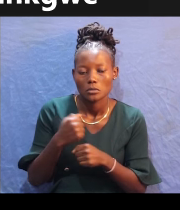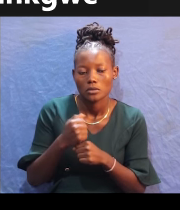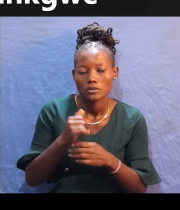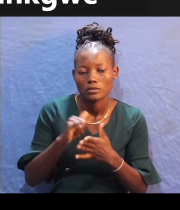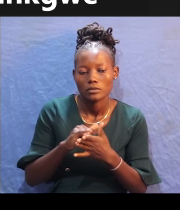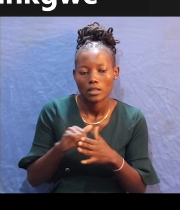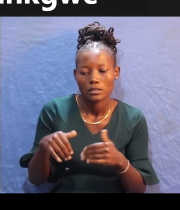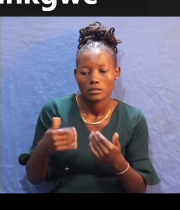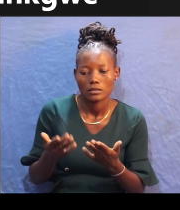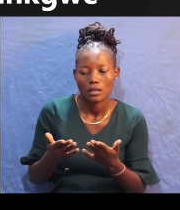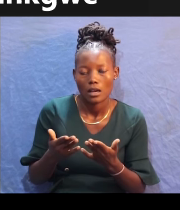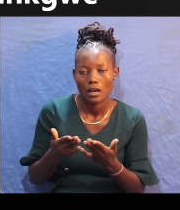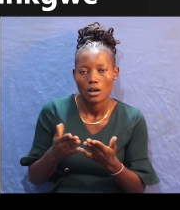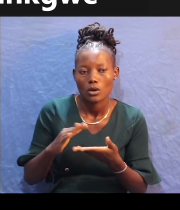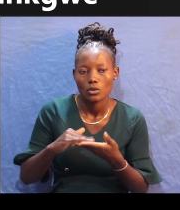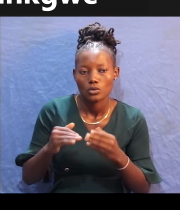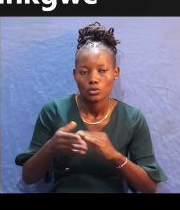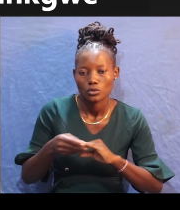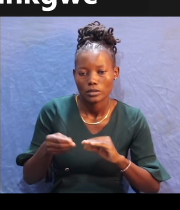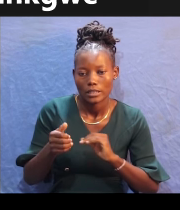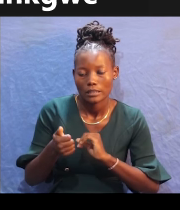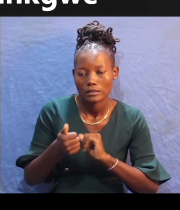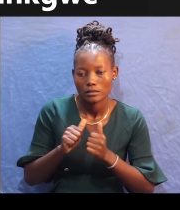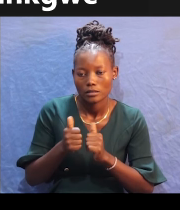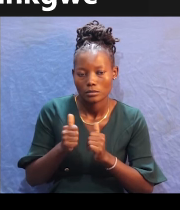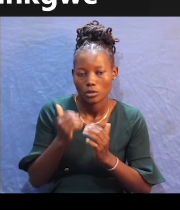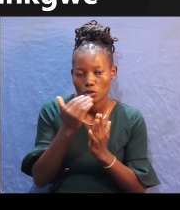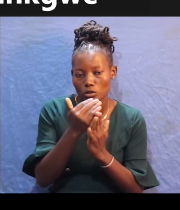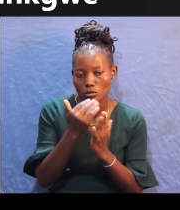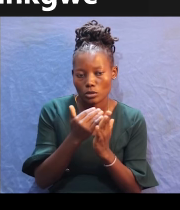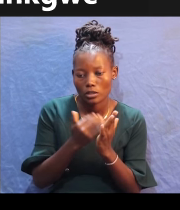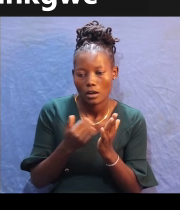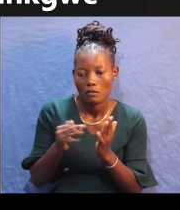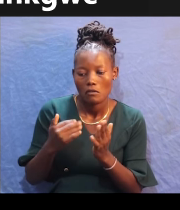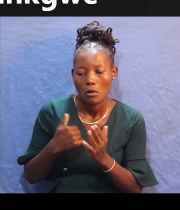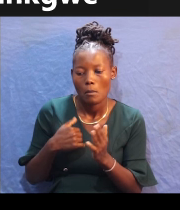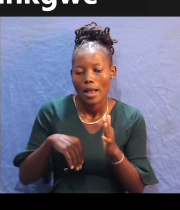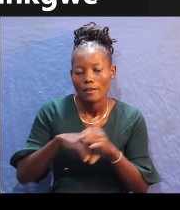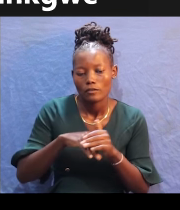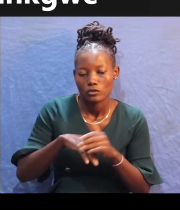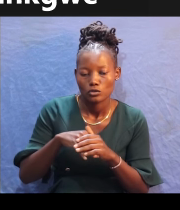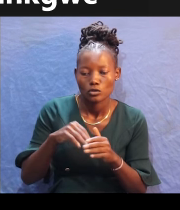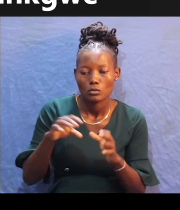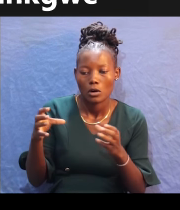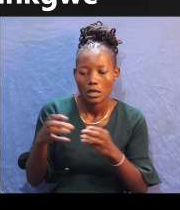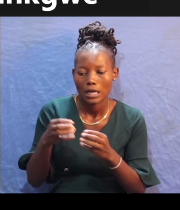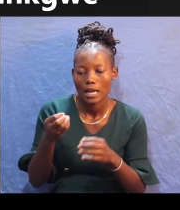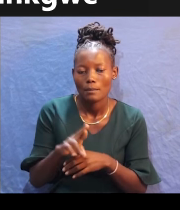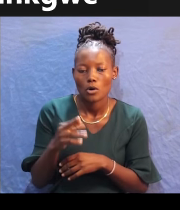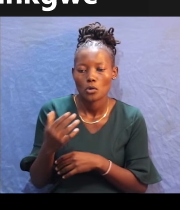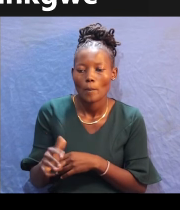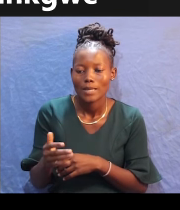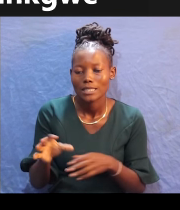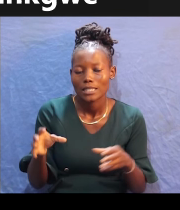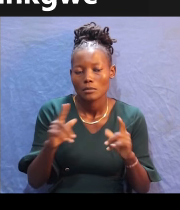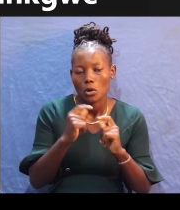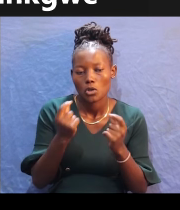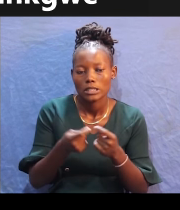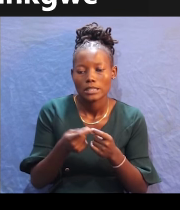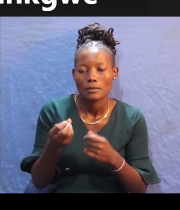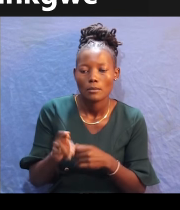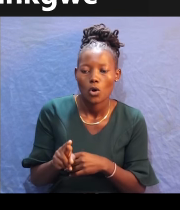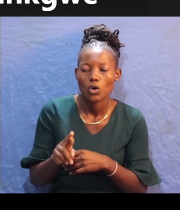example, how to create a sport plus program for my football club, for my basketball club, or something like that. Or